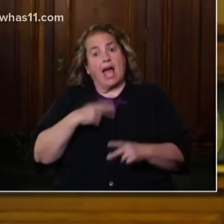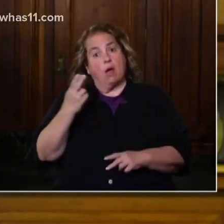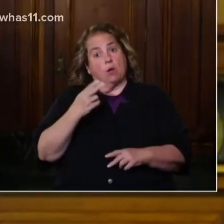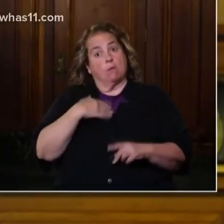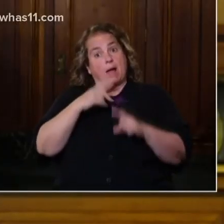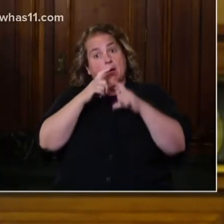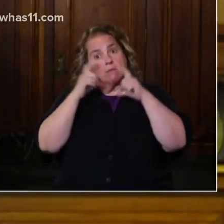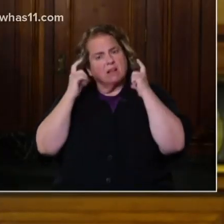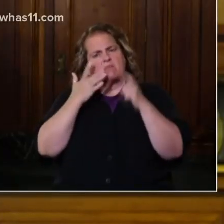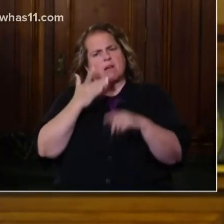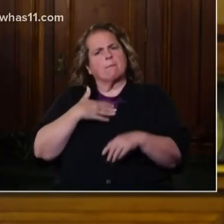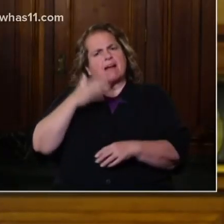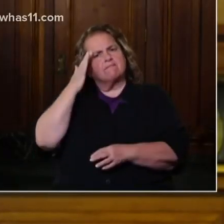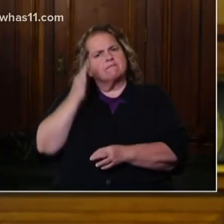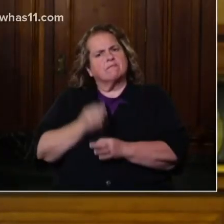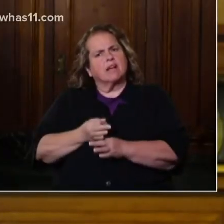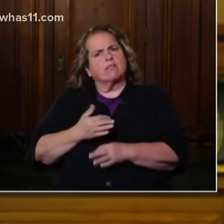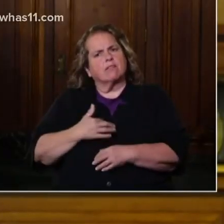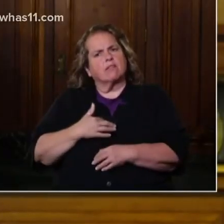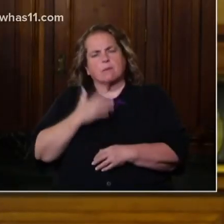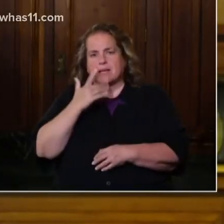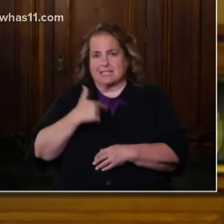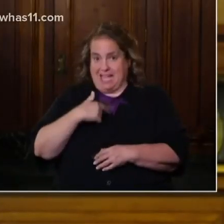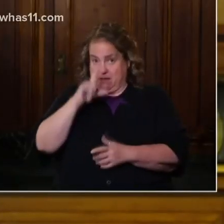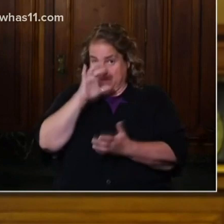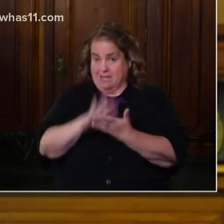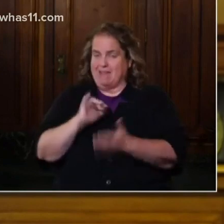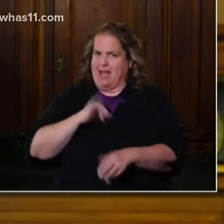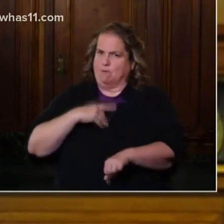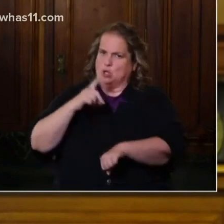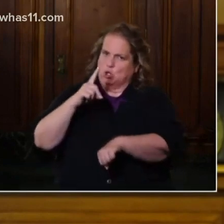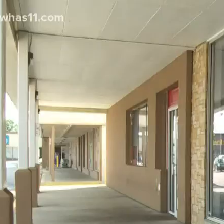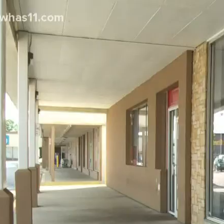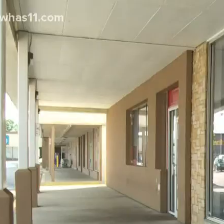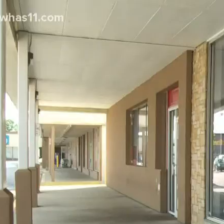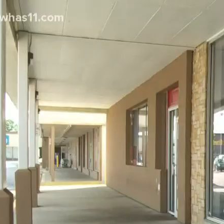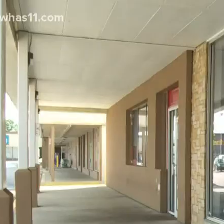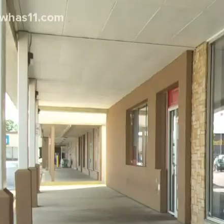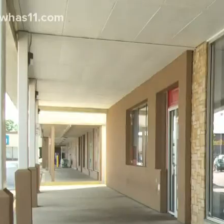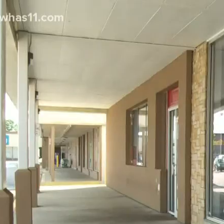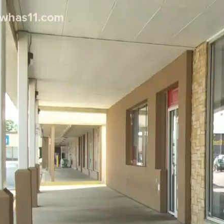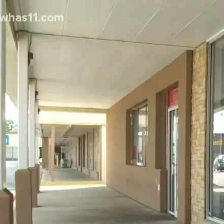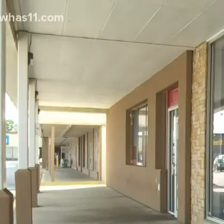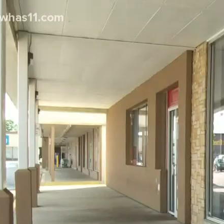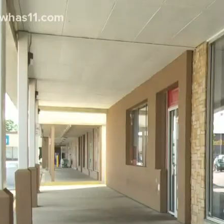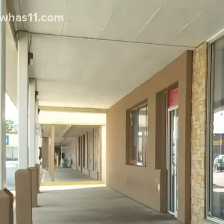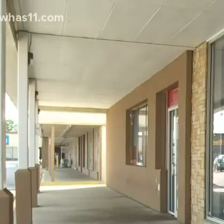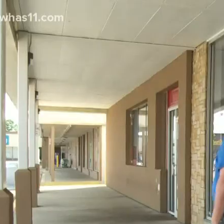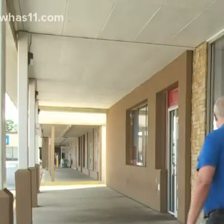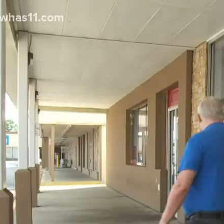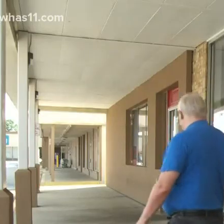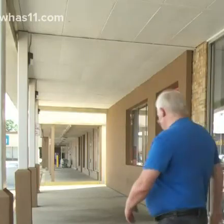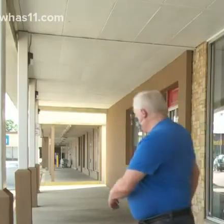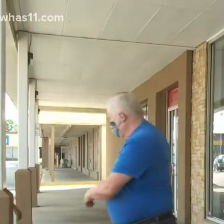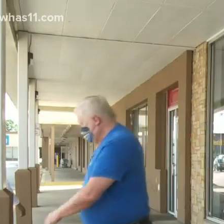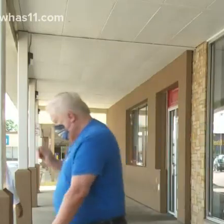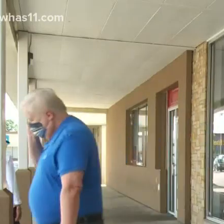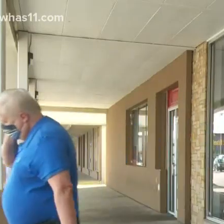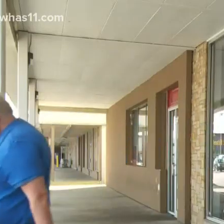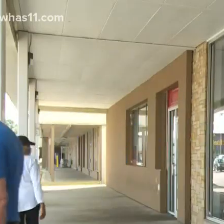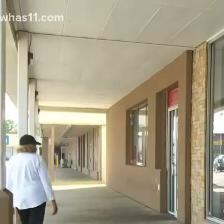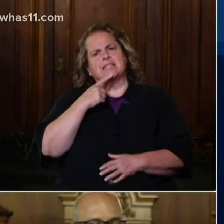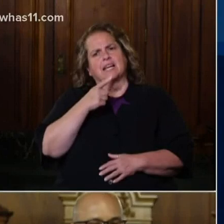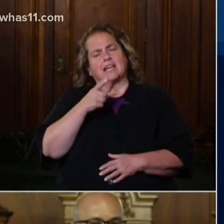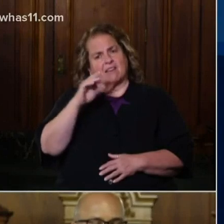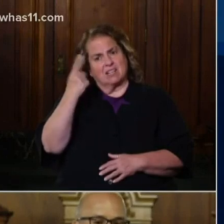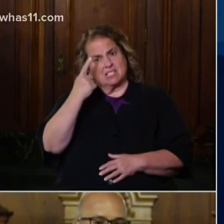my faith. Because I believe that I have a duty to love my neighbor and do everything I can to not harm them. If someone's wearing a